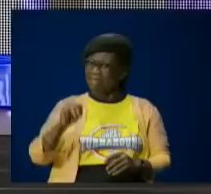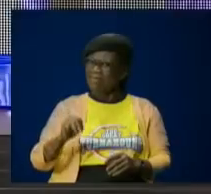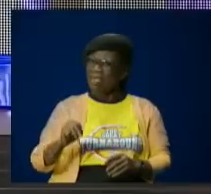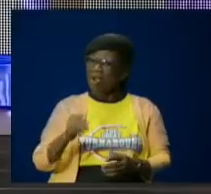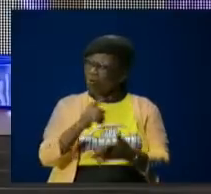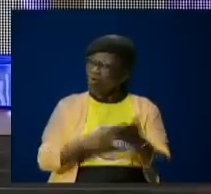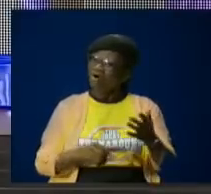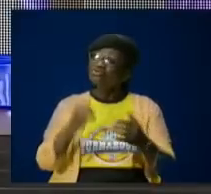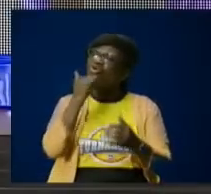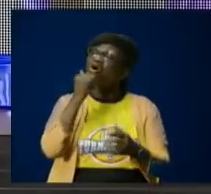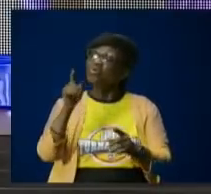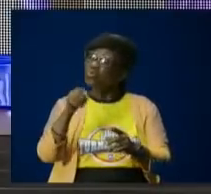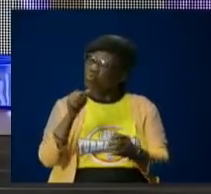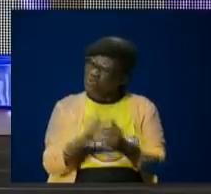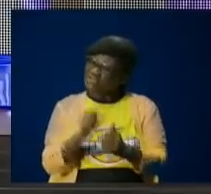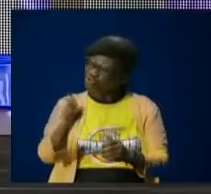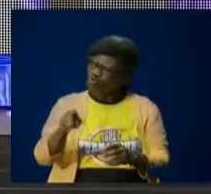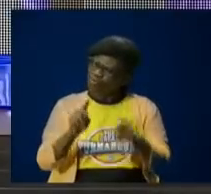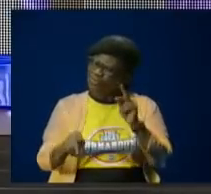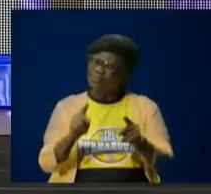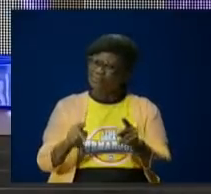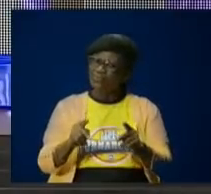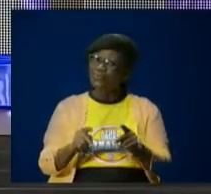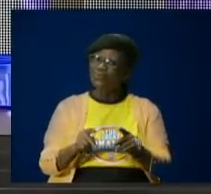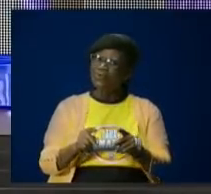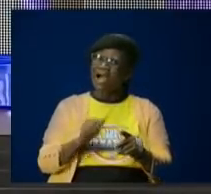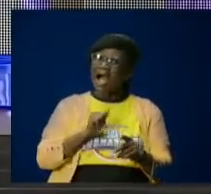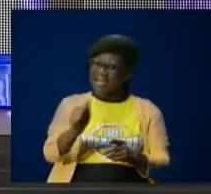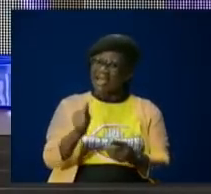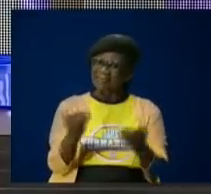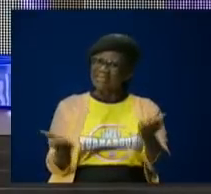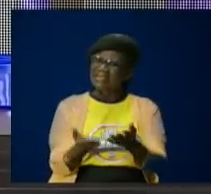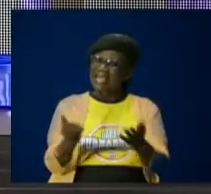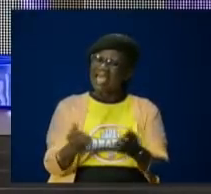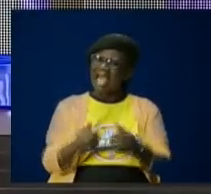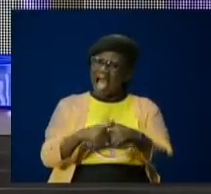How can you perish when I am in your boat?